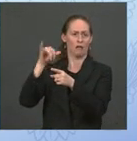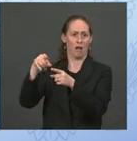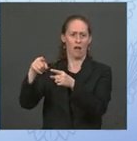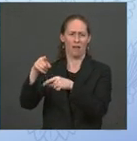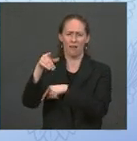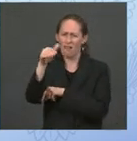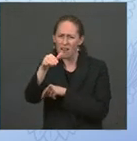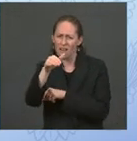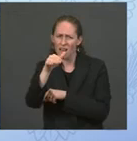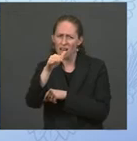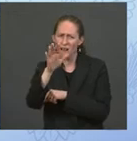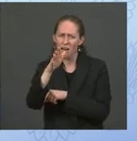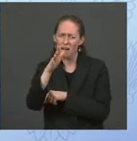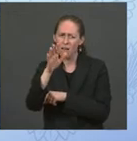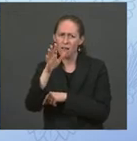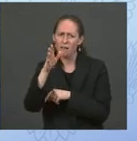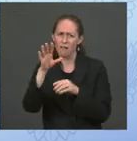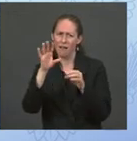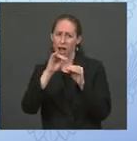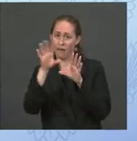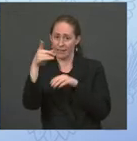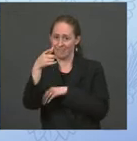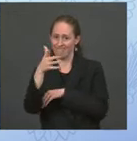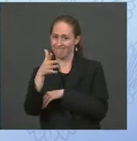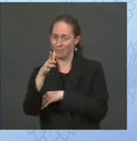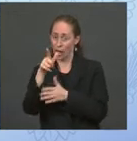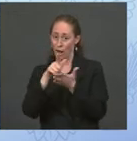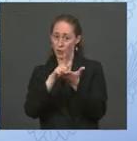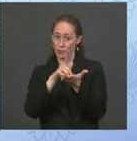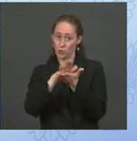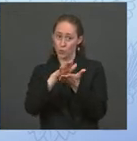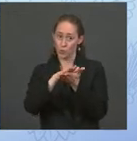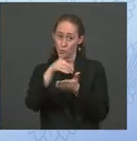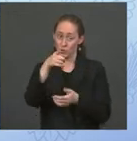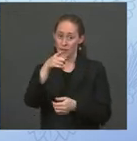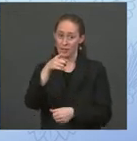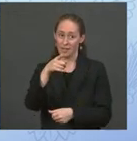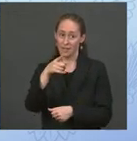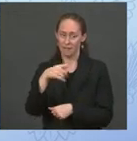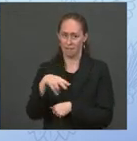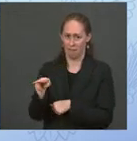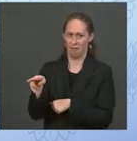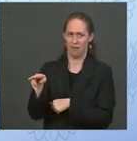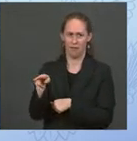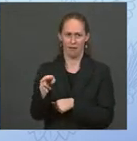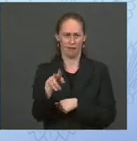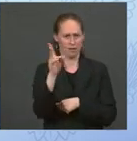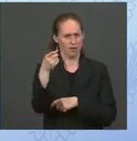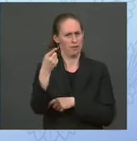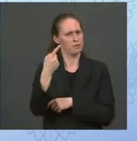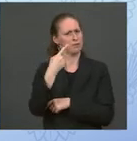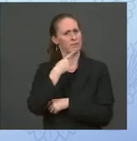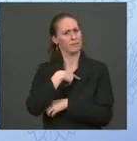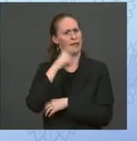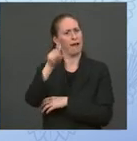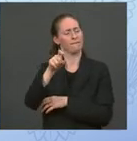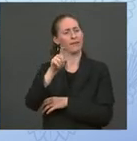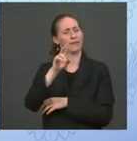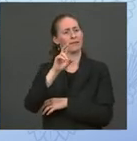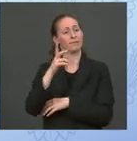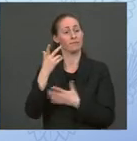you didn't do very well in law school. I looked at him. He said, it says you have to be 30 years old to be sworn